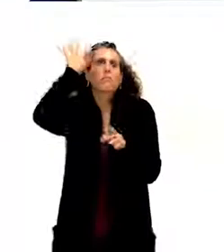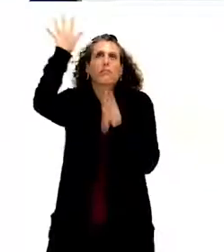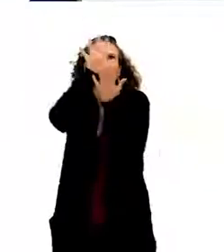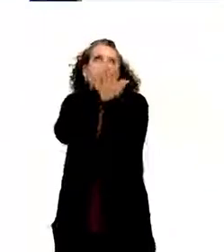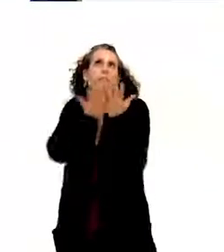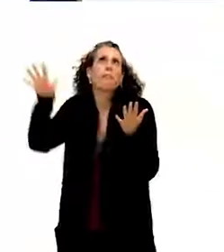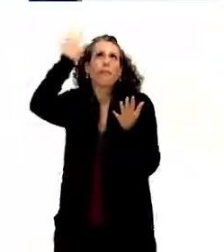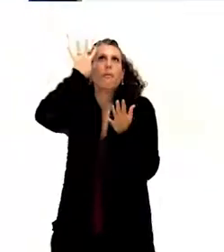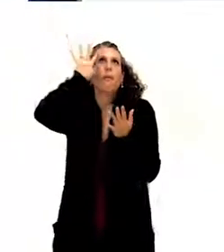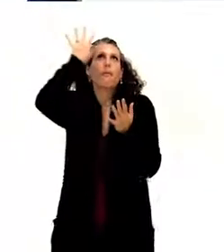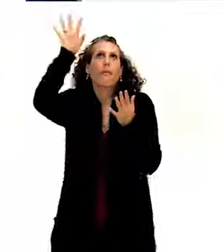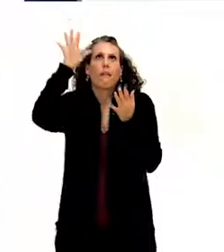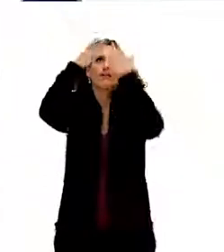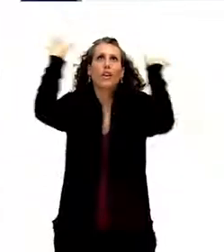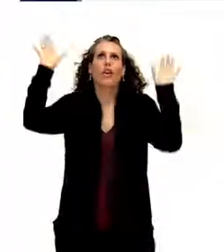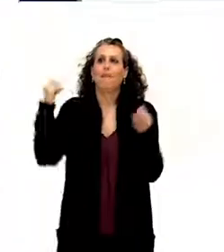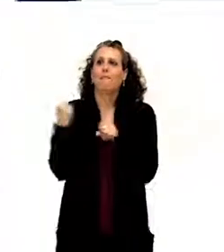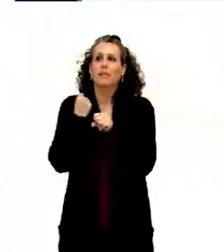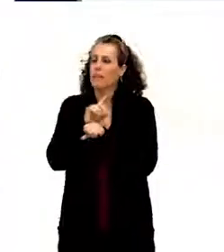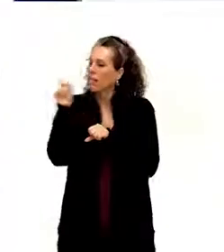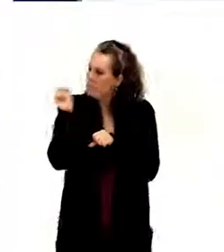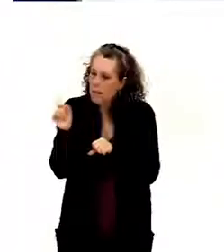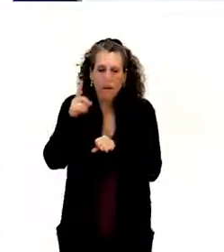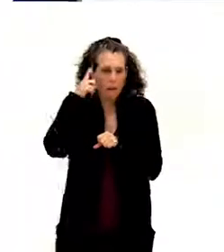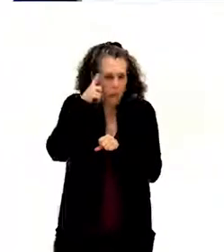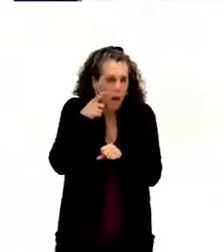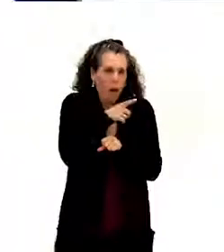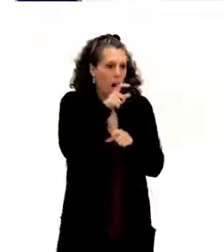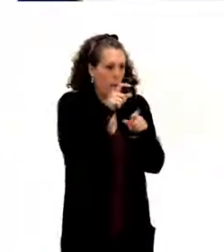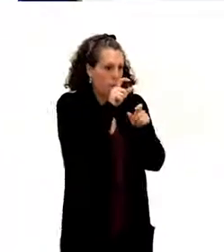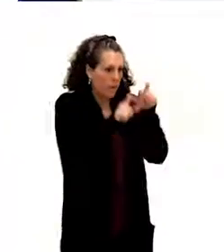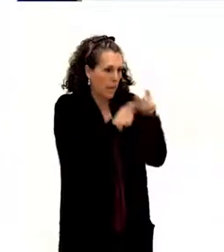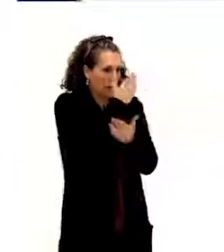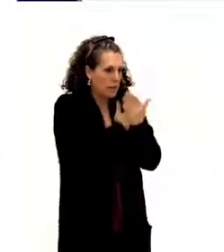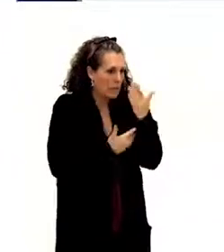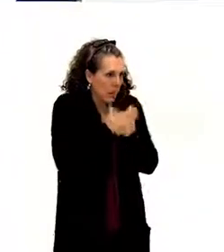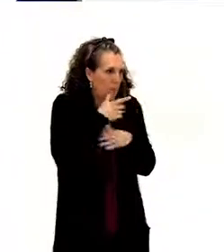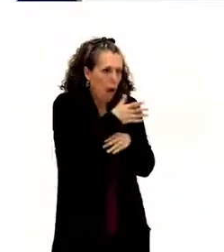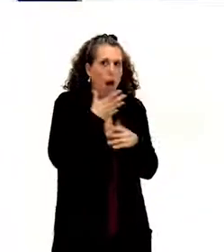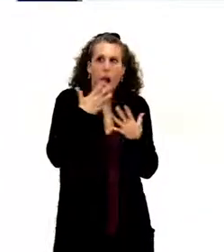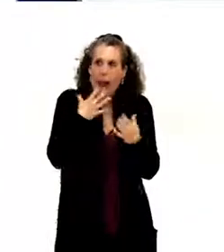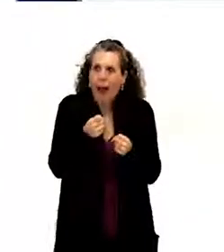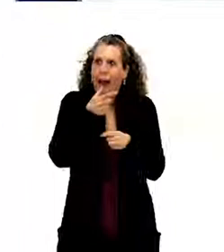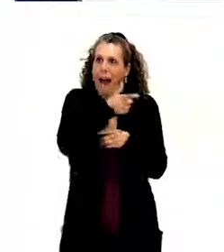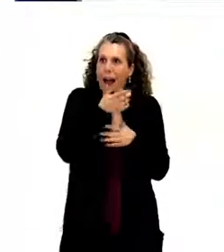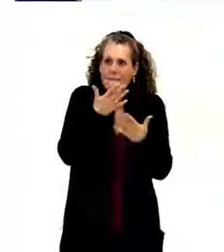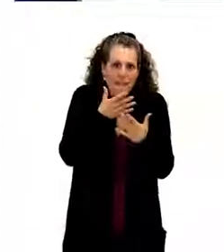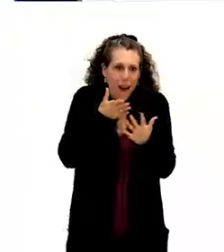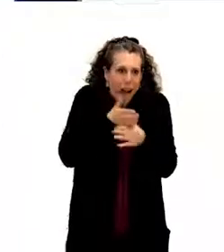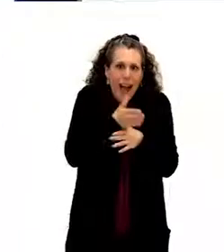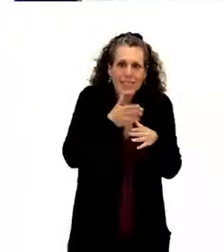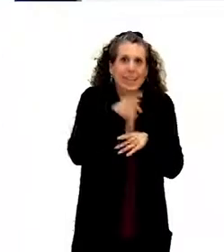about functionality, about accessibility of disabled people in architecturally protected